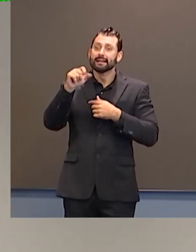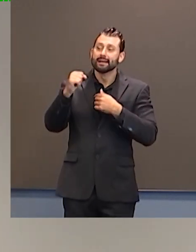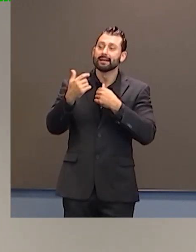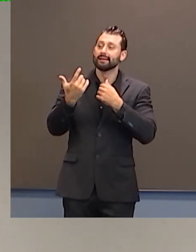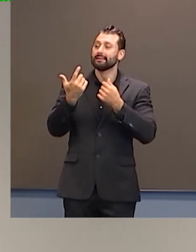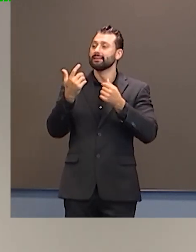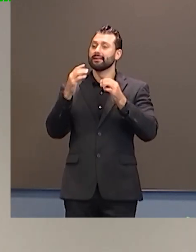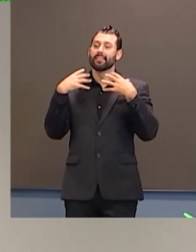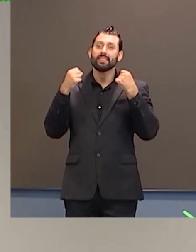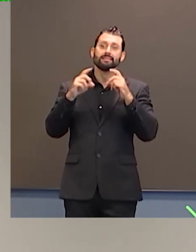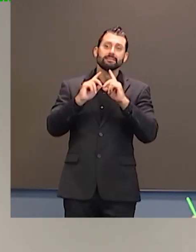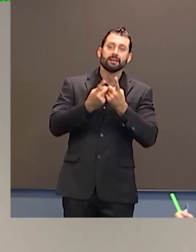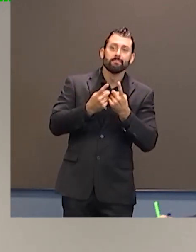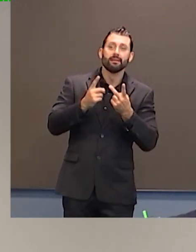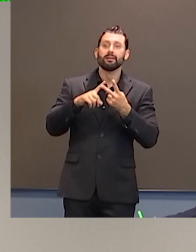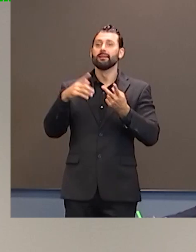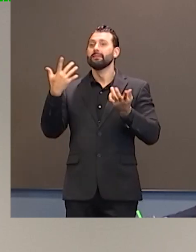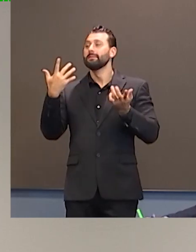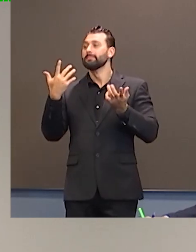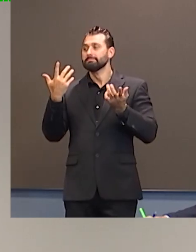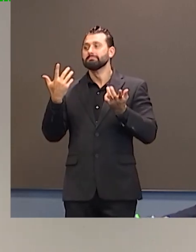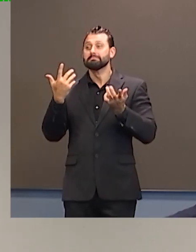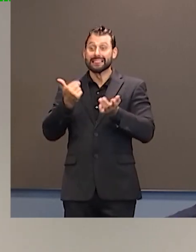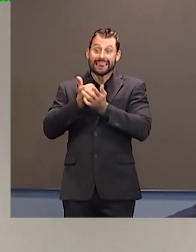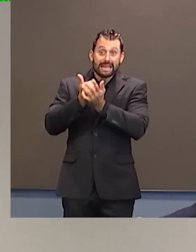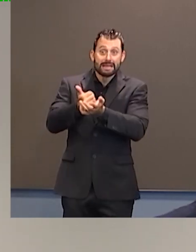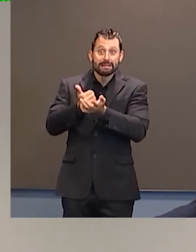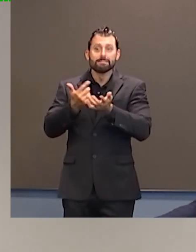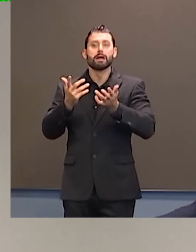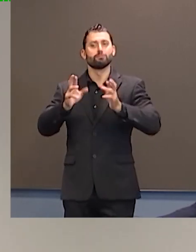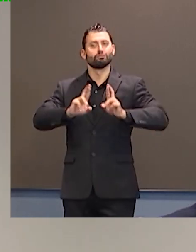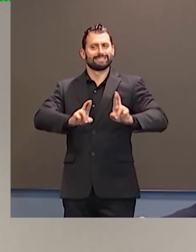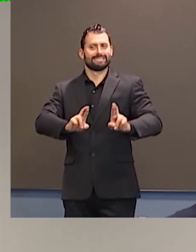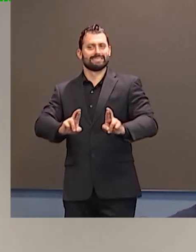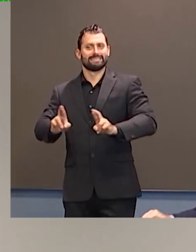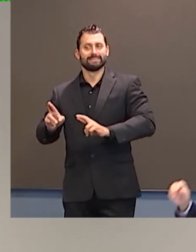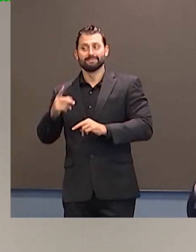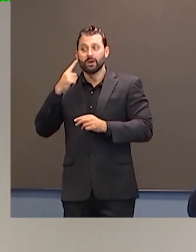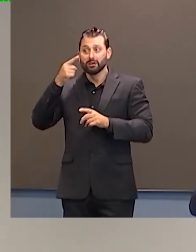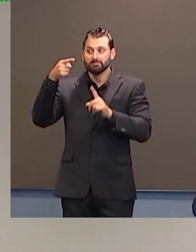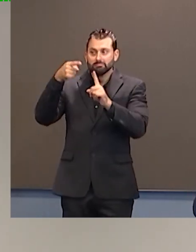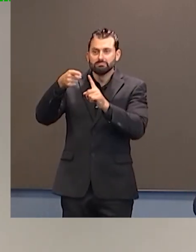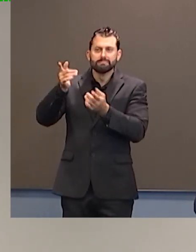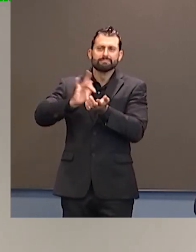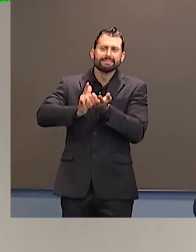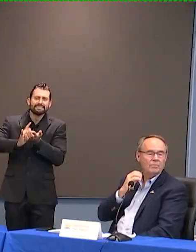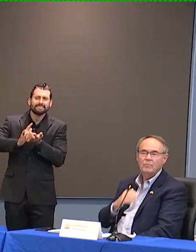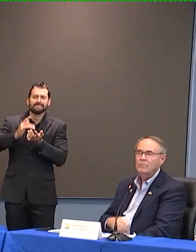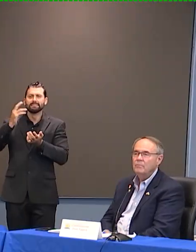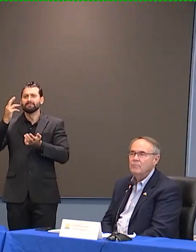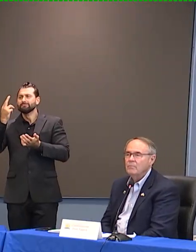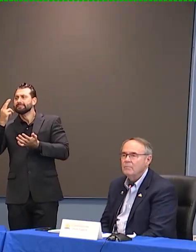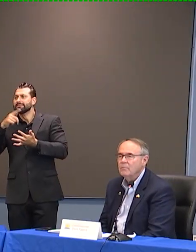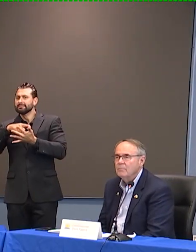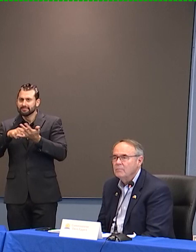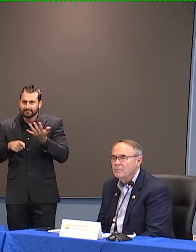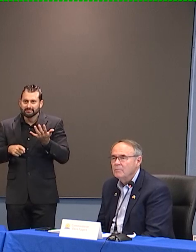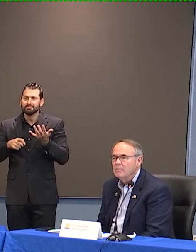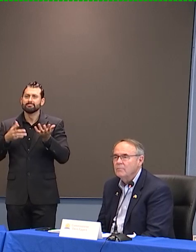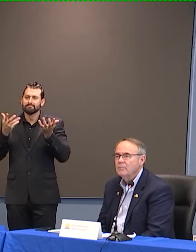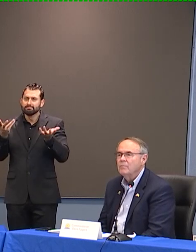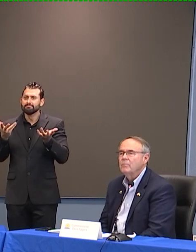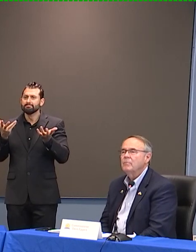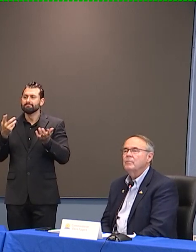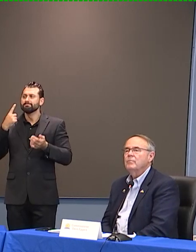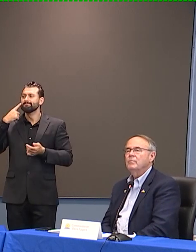any special equipment that they have into those special needs shelters for general population you know we want people to come in bring in a